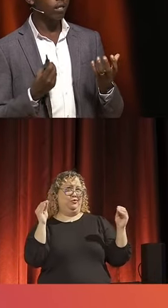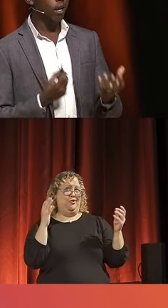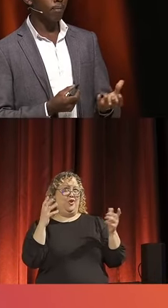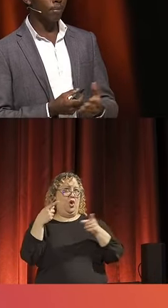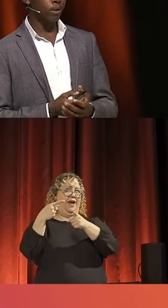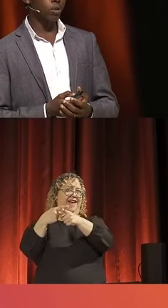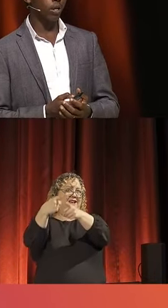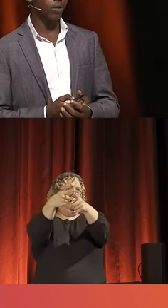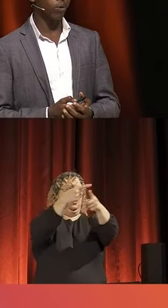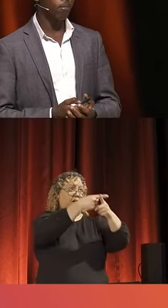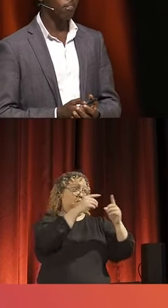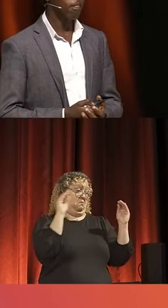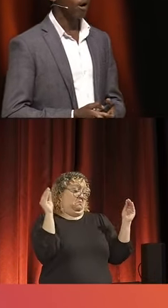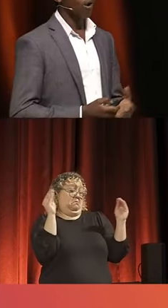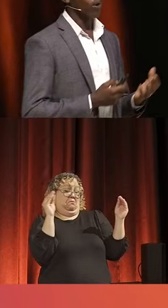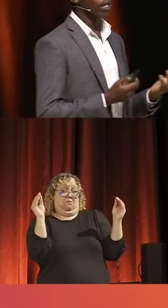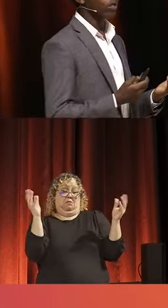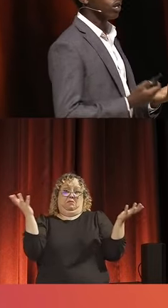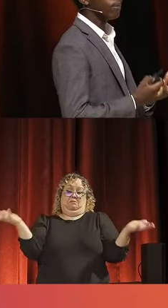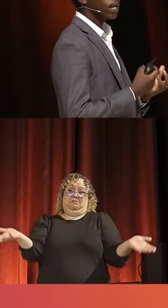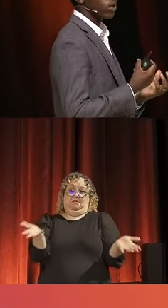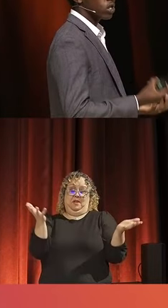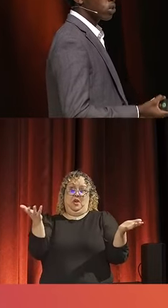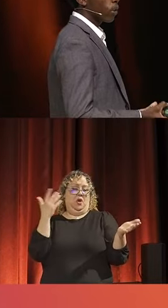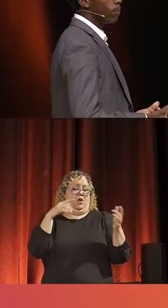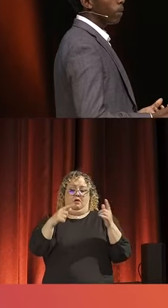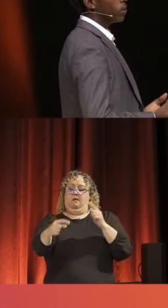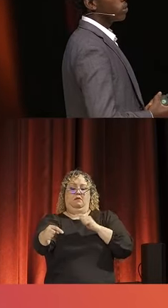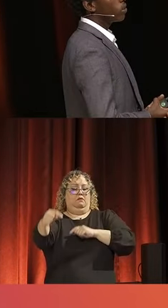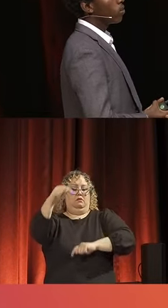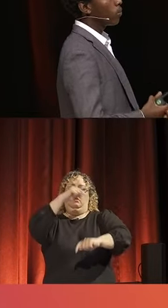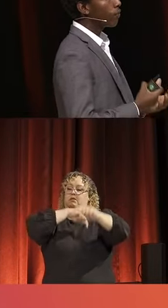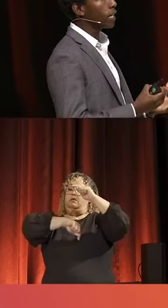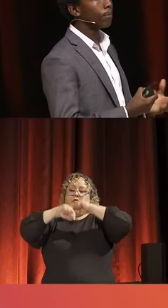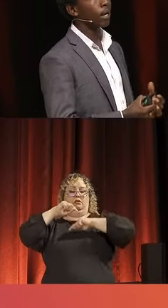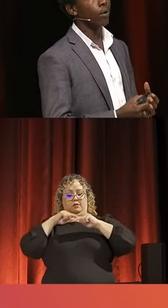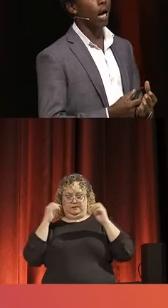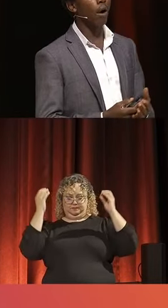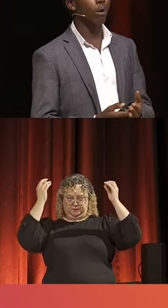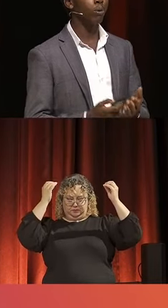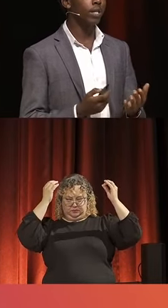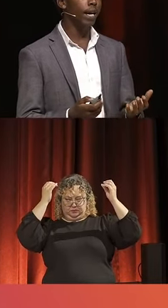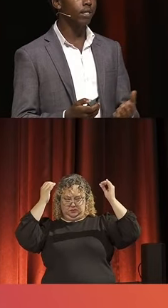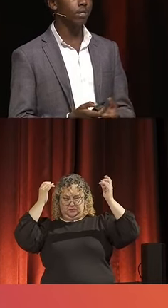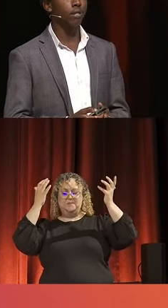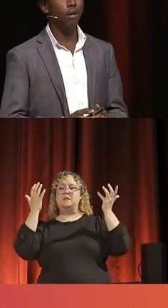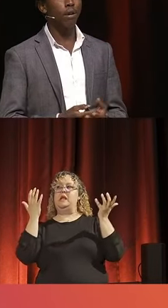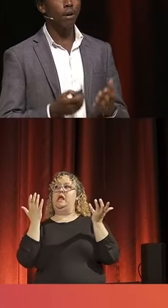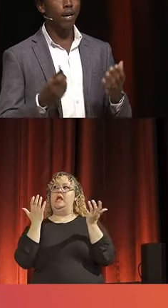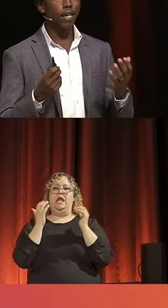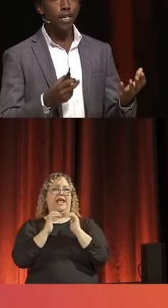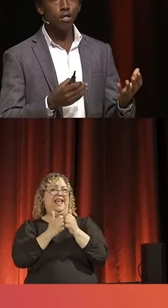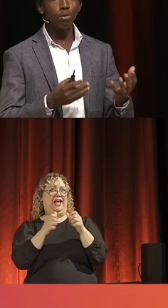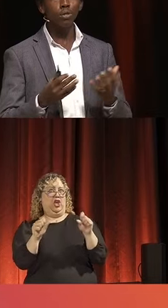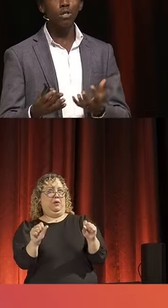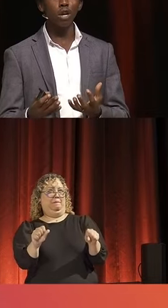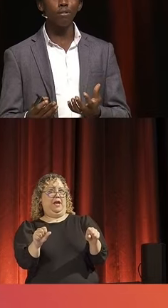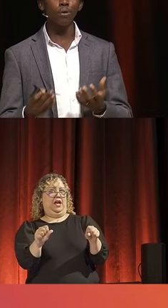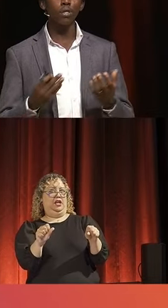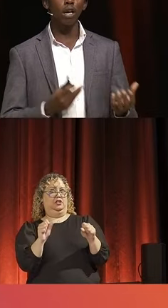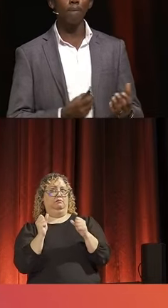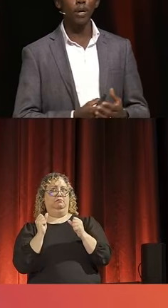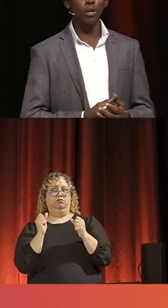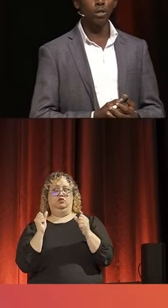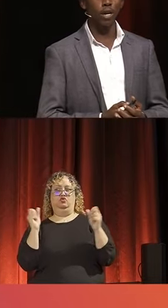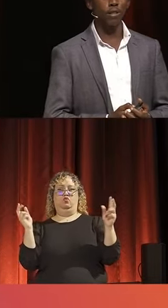accurate mapping structure. We had to go back to the drawing board to think about how we would get customers and